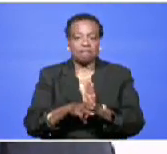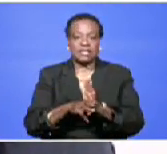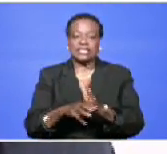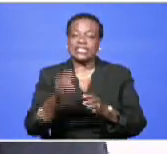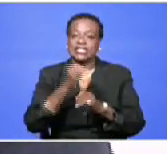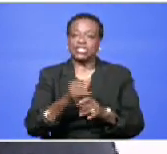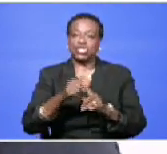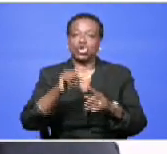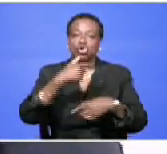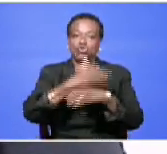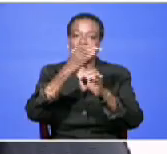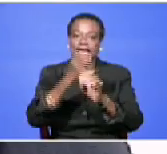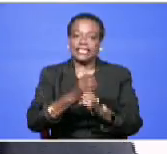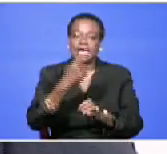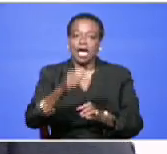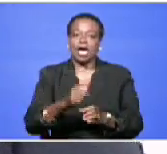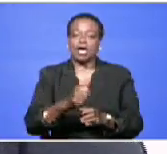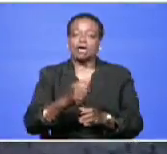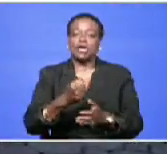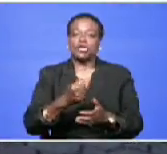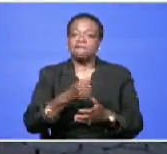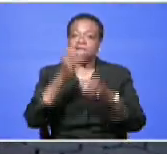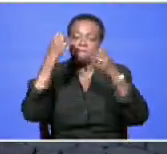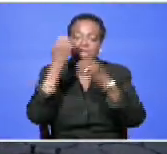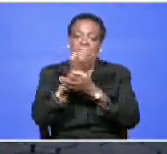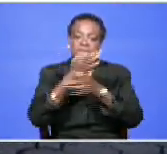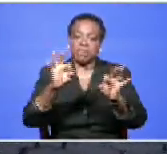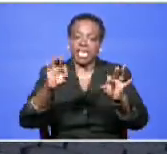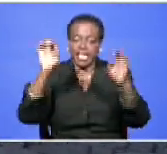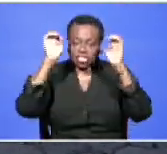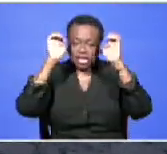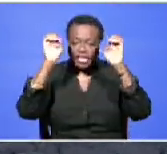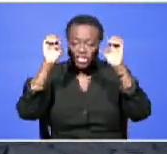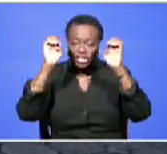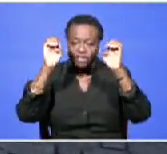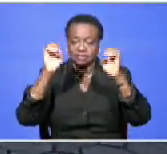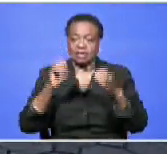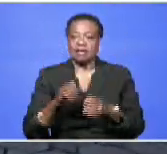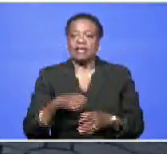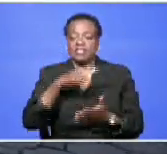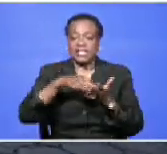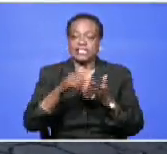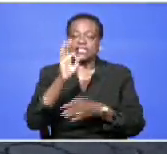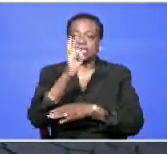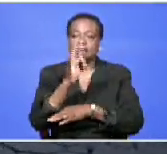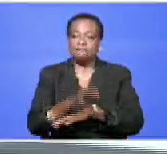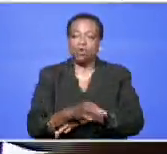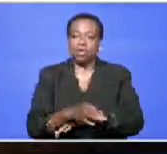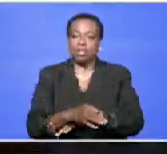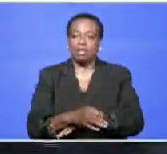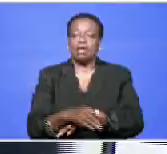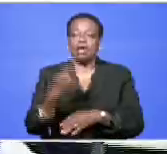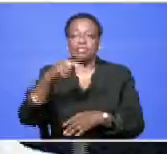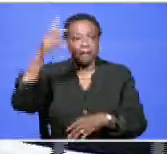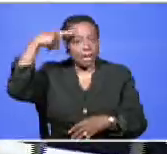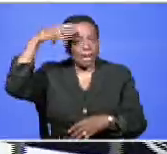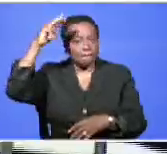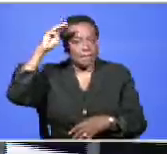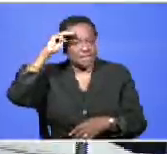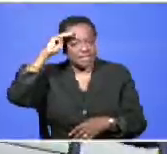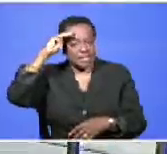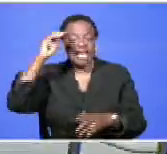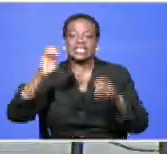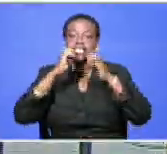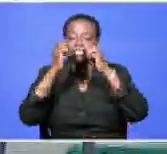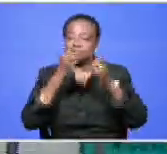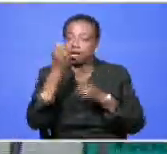create a tuition-free initiative this fall 2019 at the University of the Bahamas. The Prime Minister has been very expressive. He has